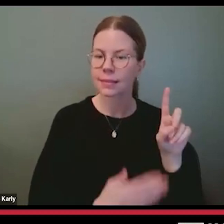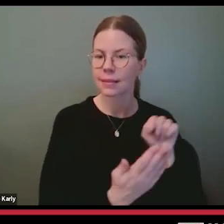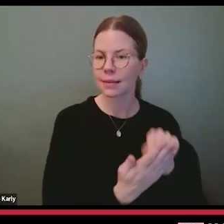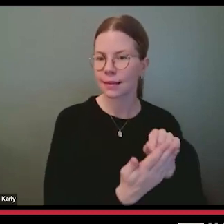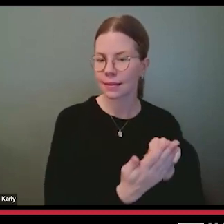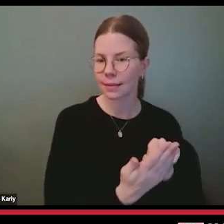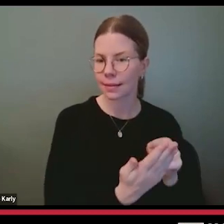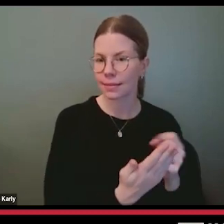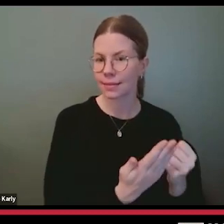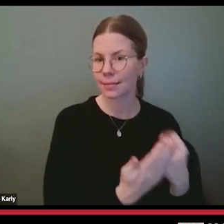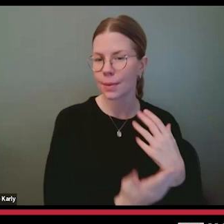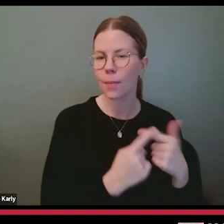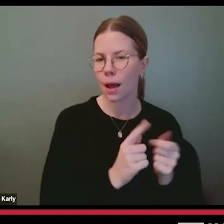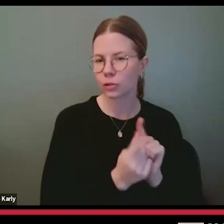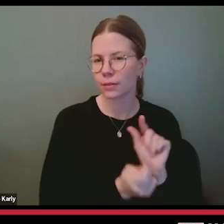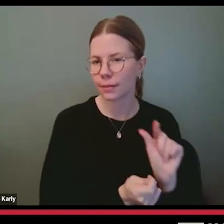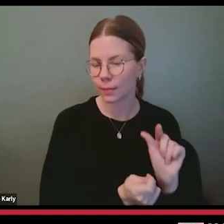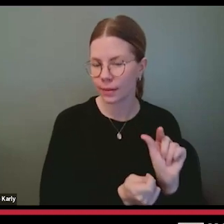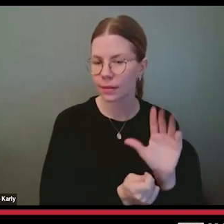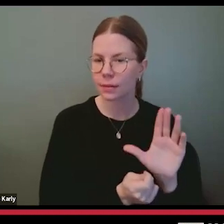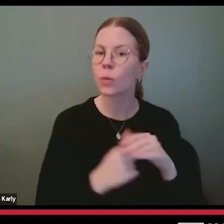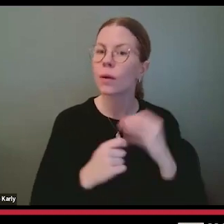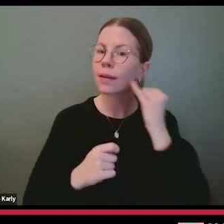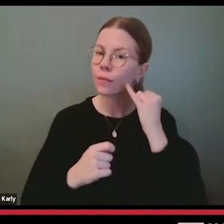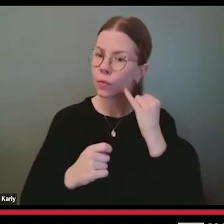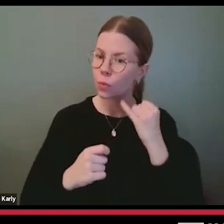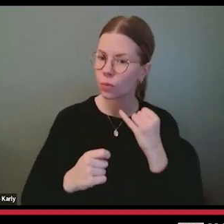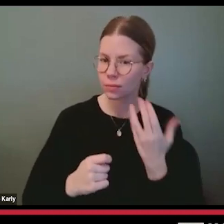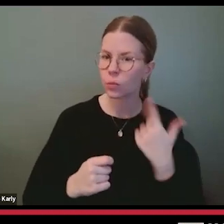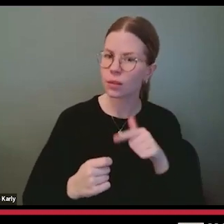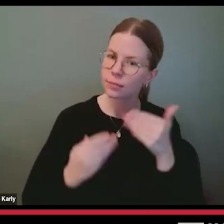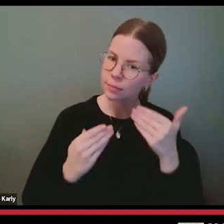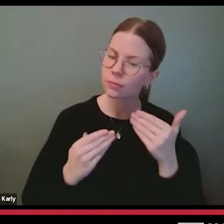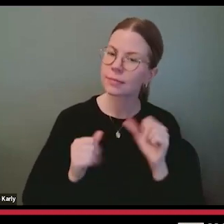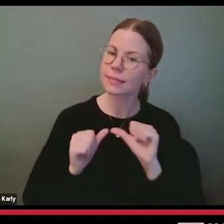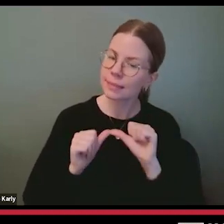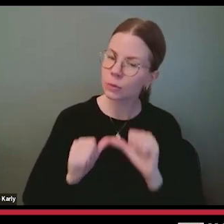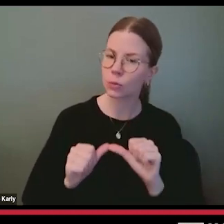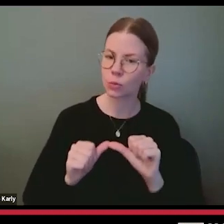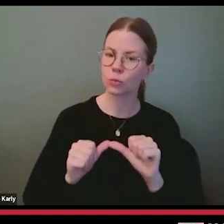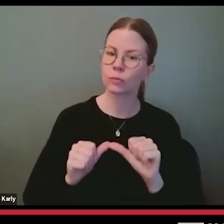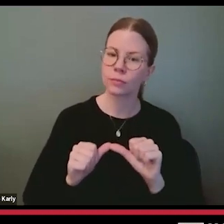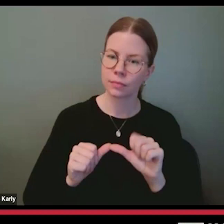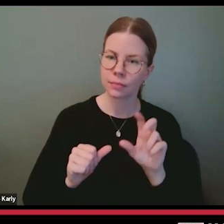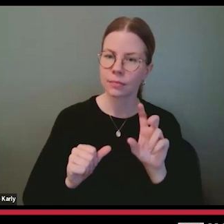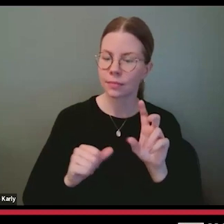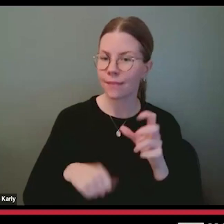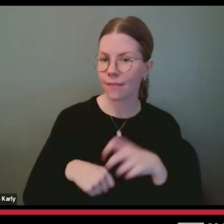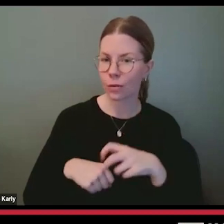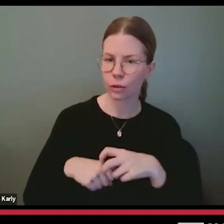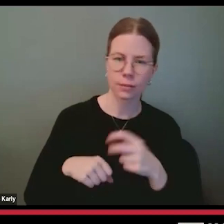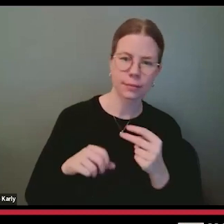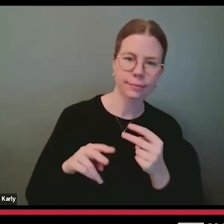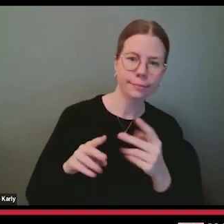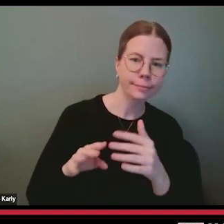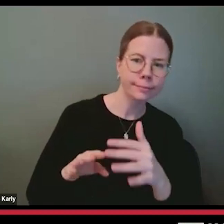around. If we were to continue virus prospecting, how might we use One Health to do a better job of that, so that maybe the